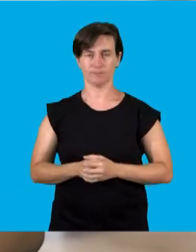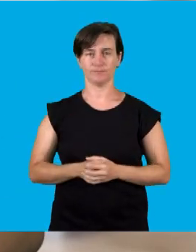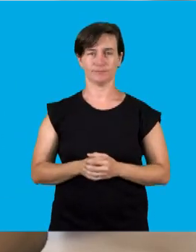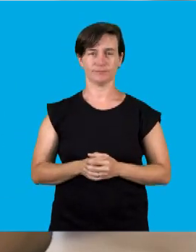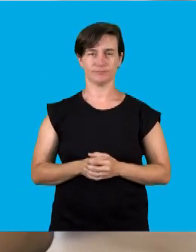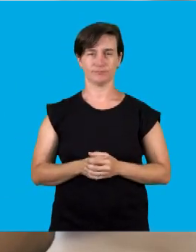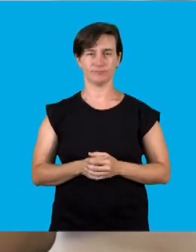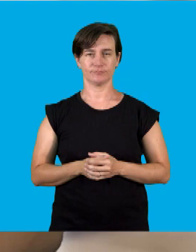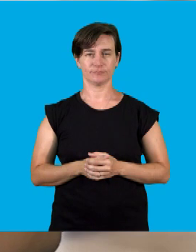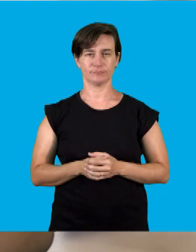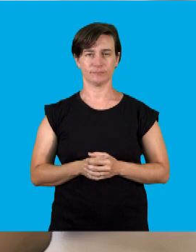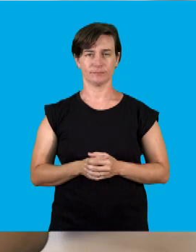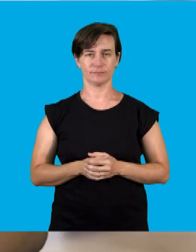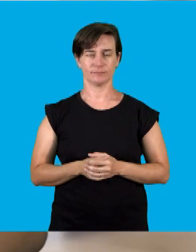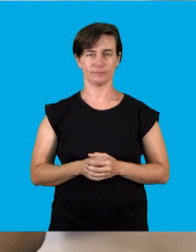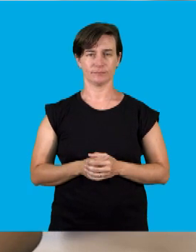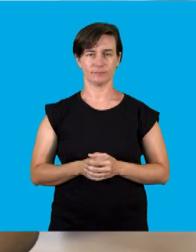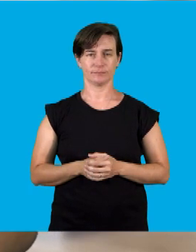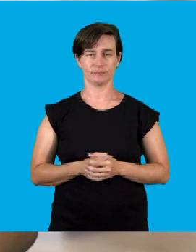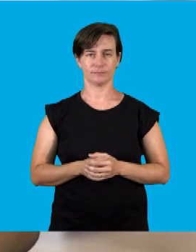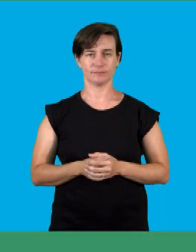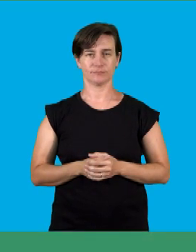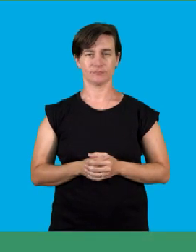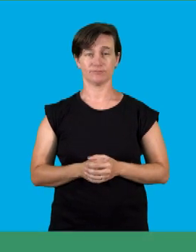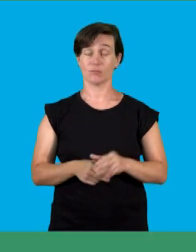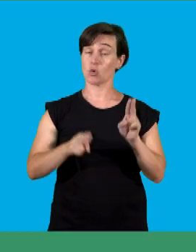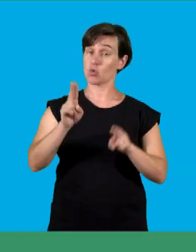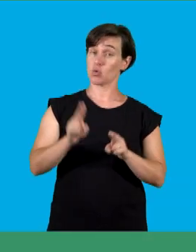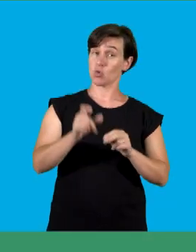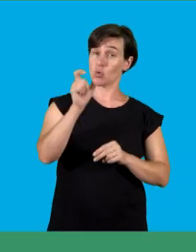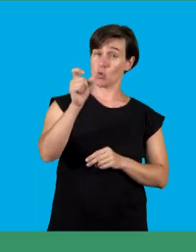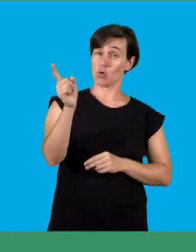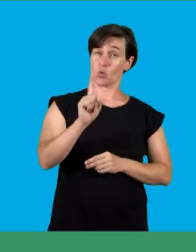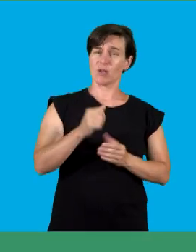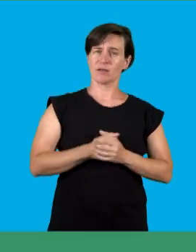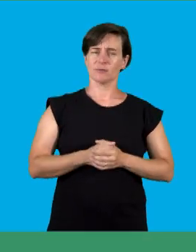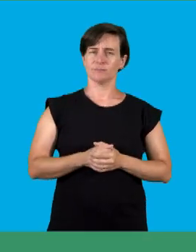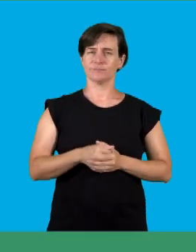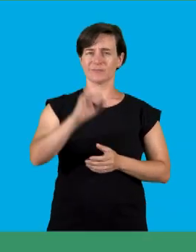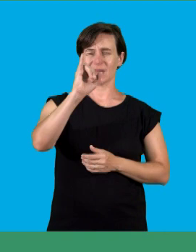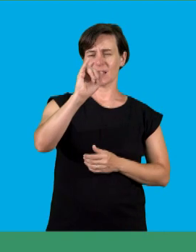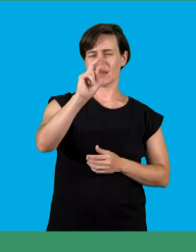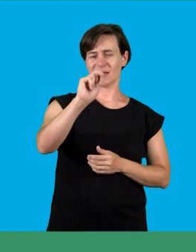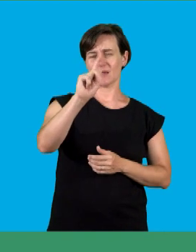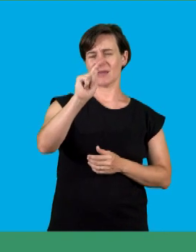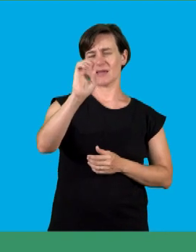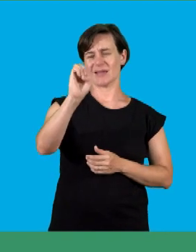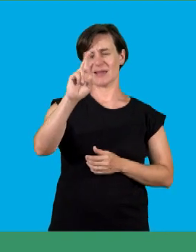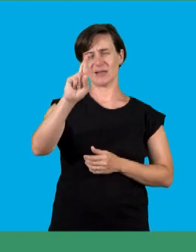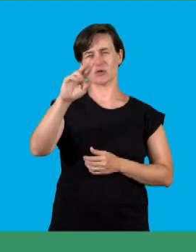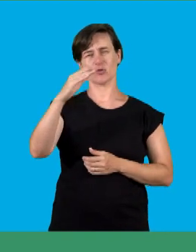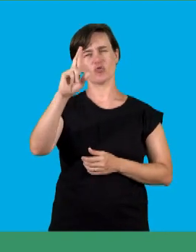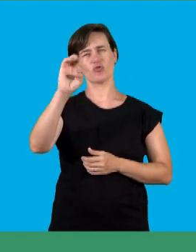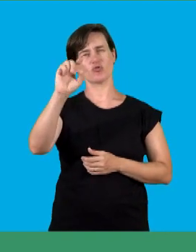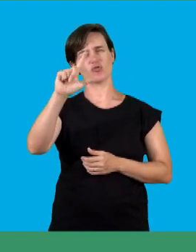particular products as consumers. New word, it's interrelated. It means to relate or connect to